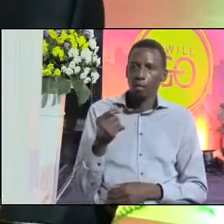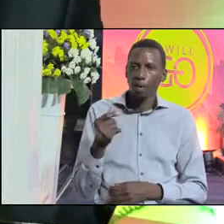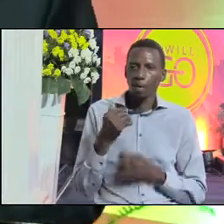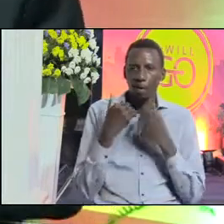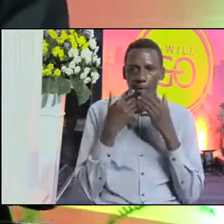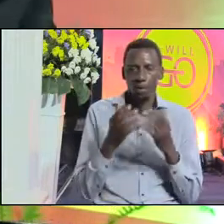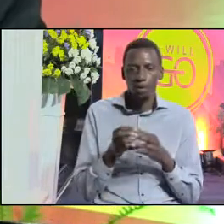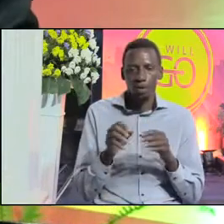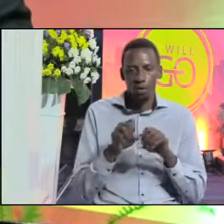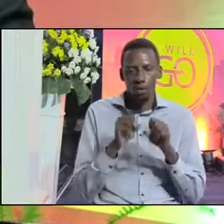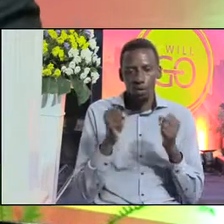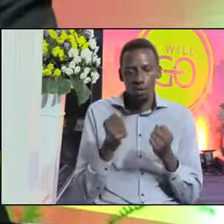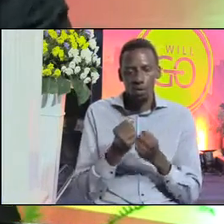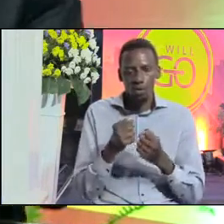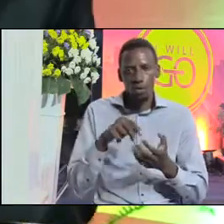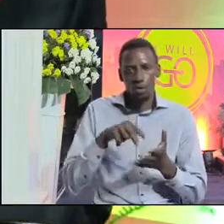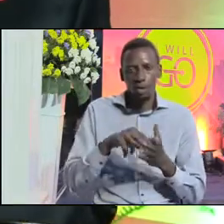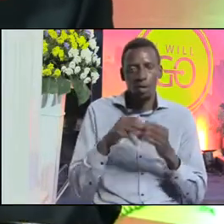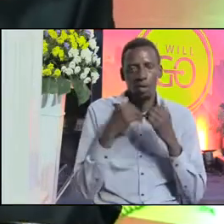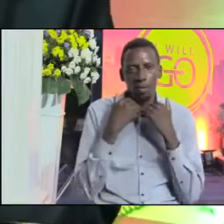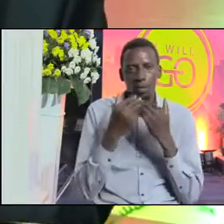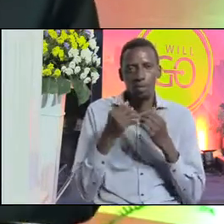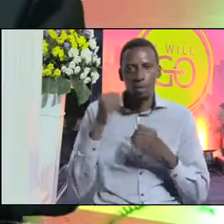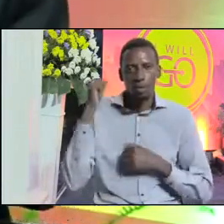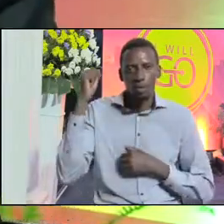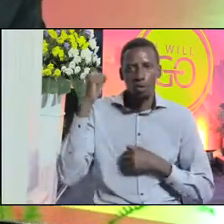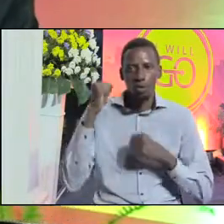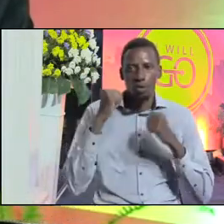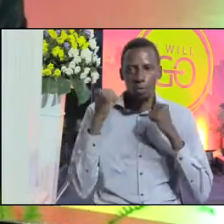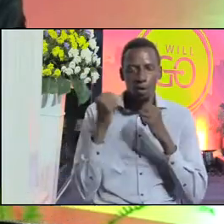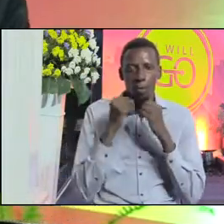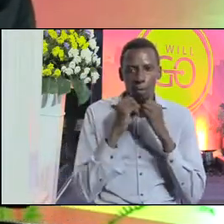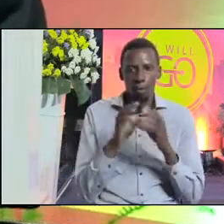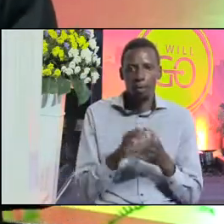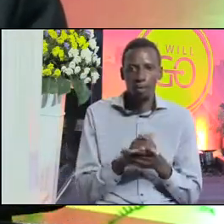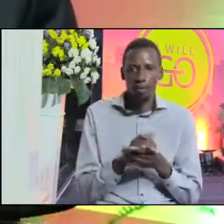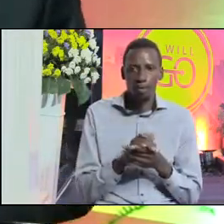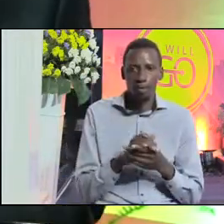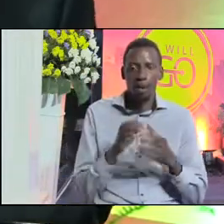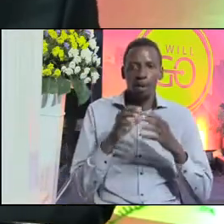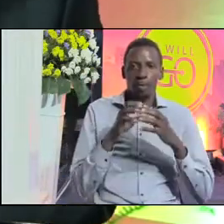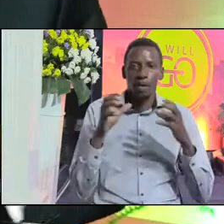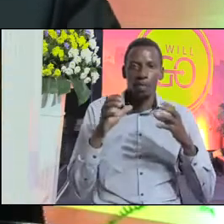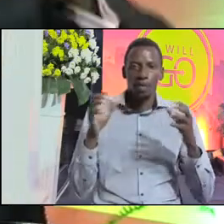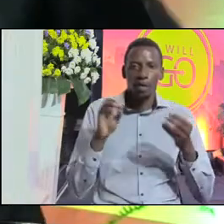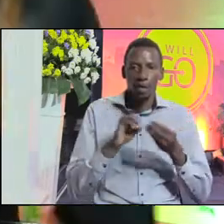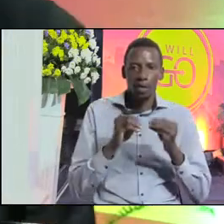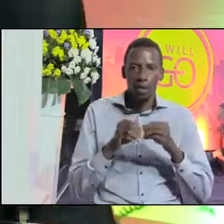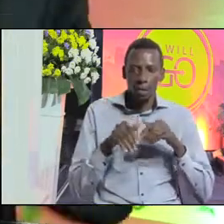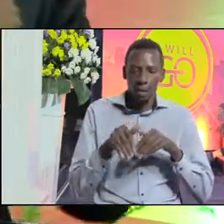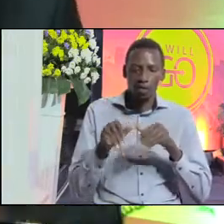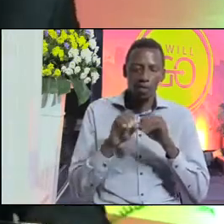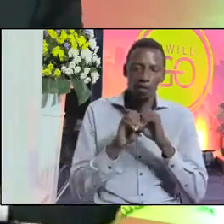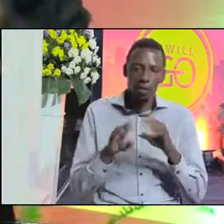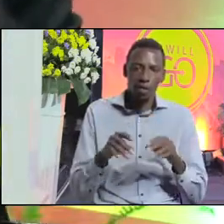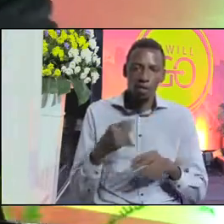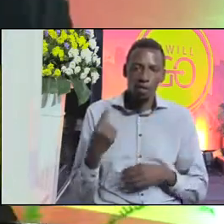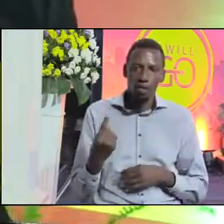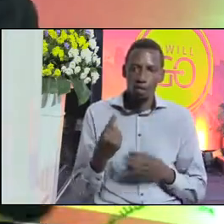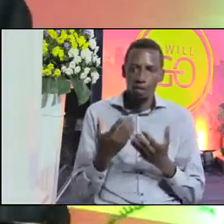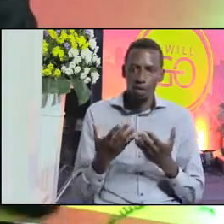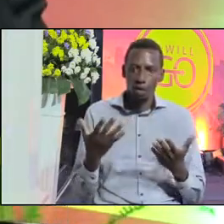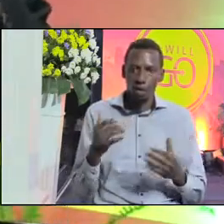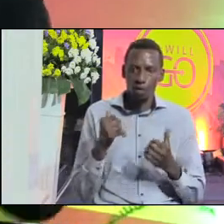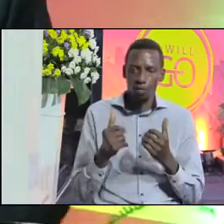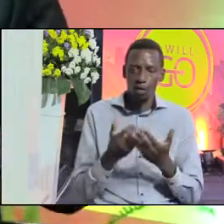standing. They had no political power. They had no large numbers following their ranks. The only thing